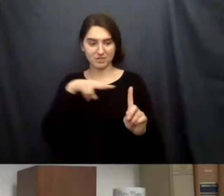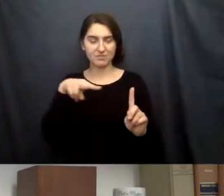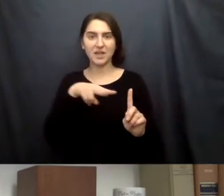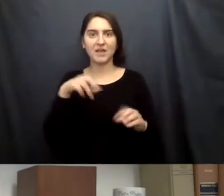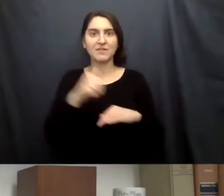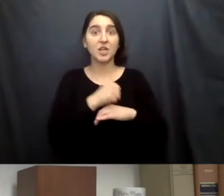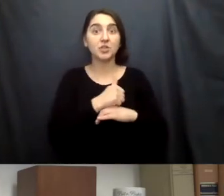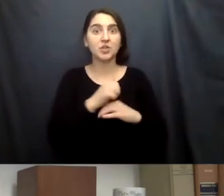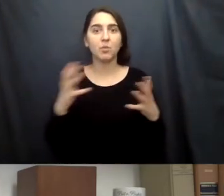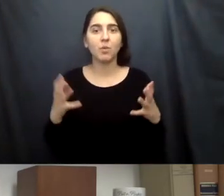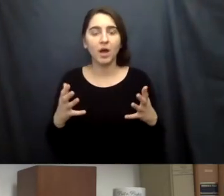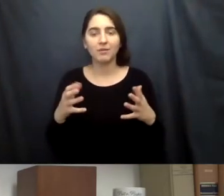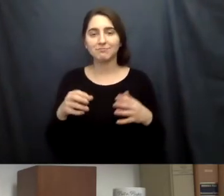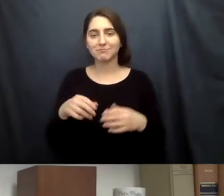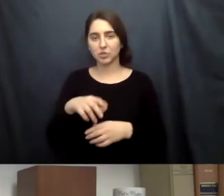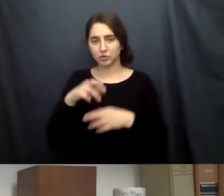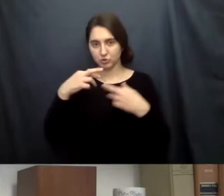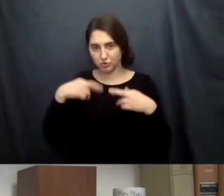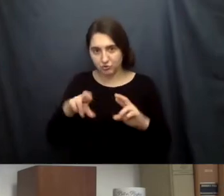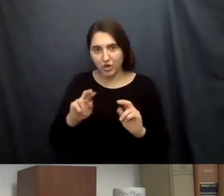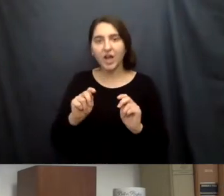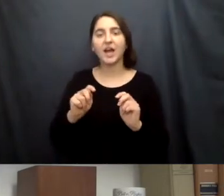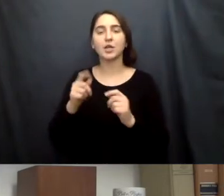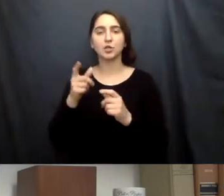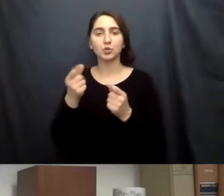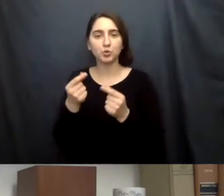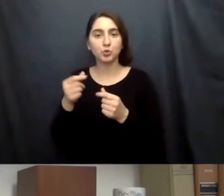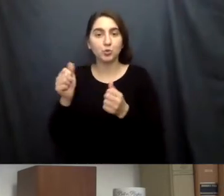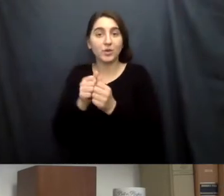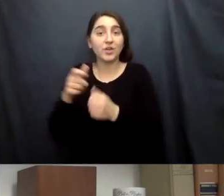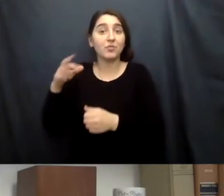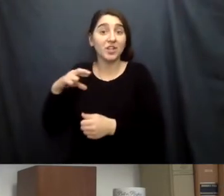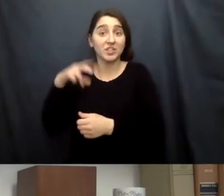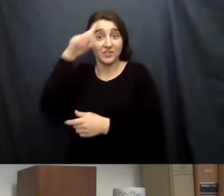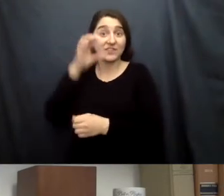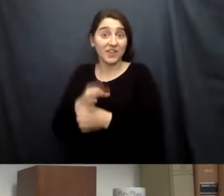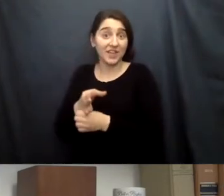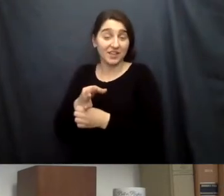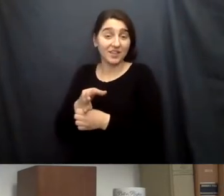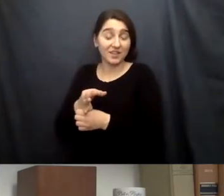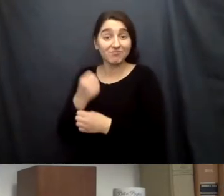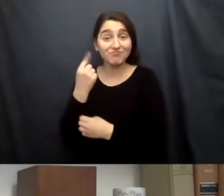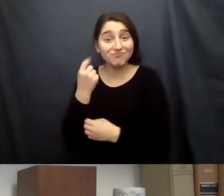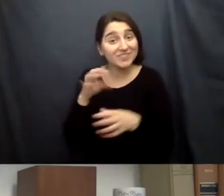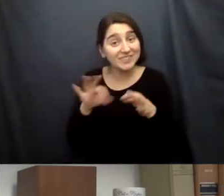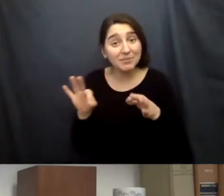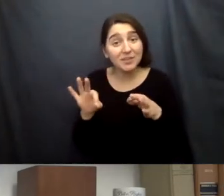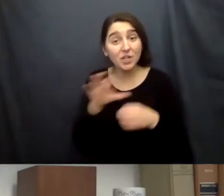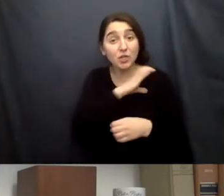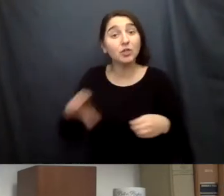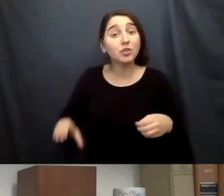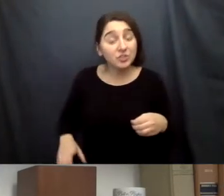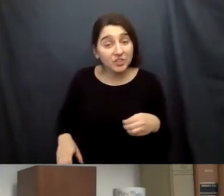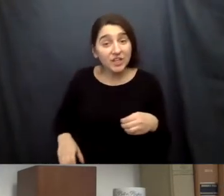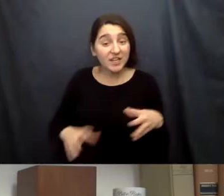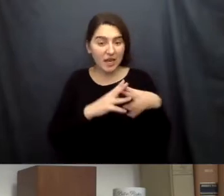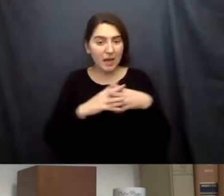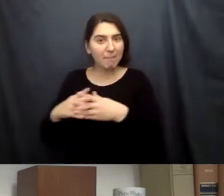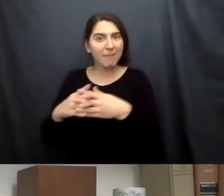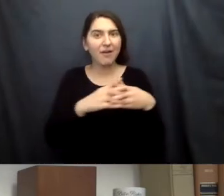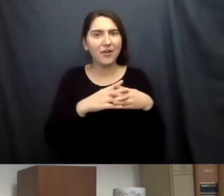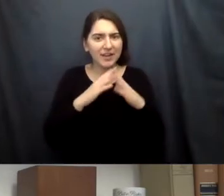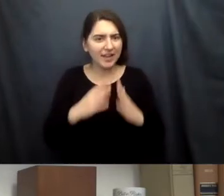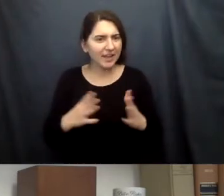we have in common. The danger, in my view, is when we try to do that through our religious faith. Put